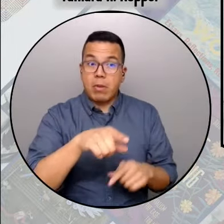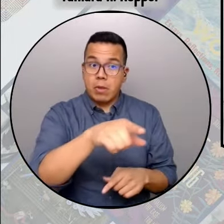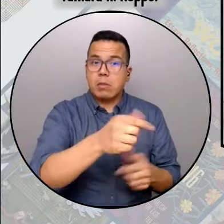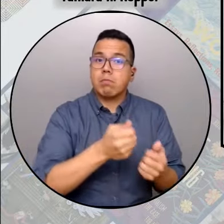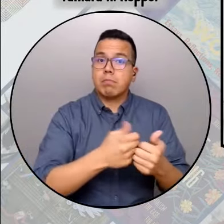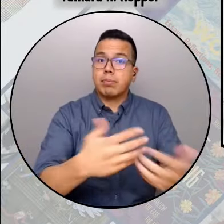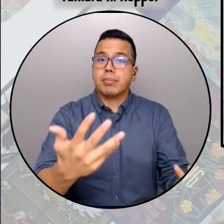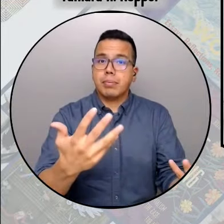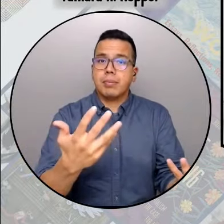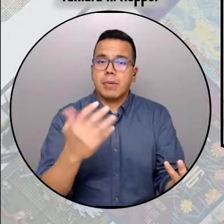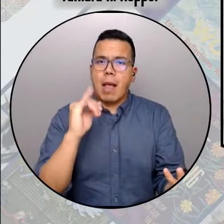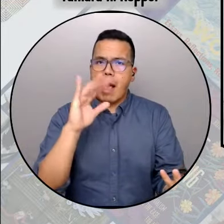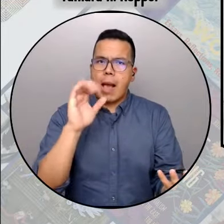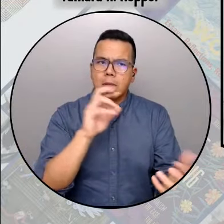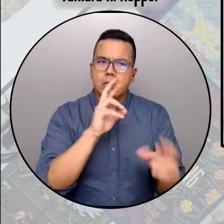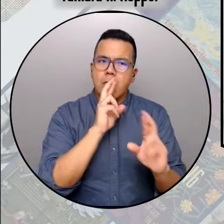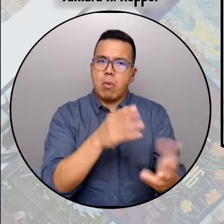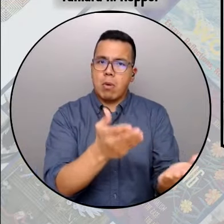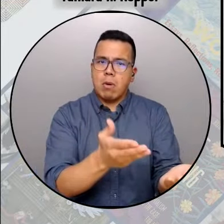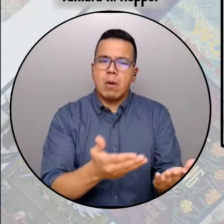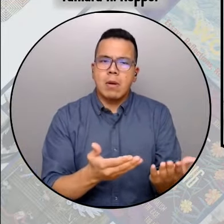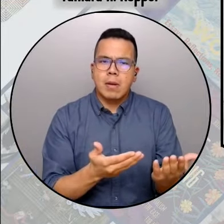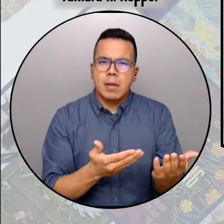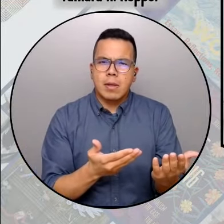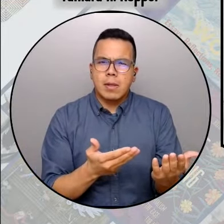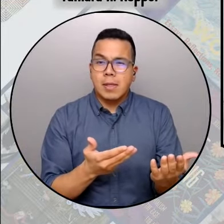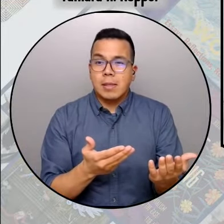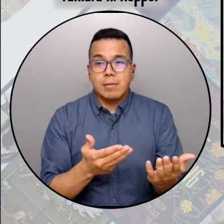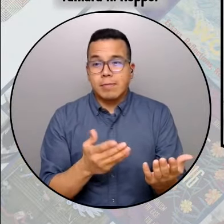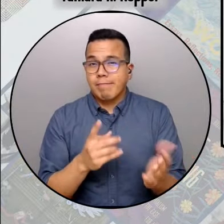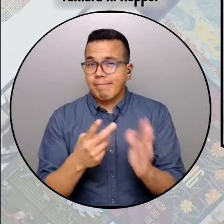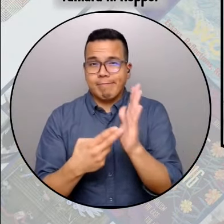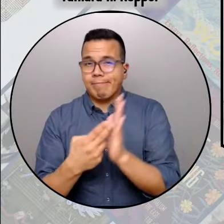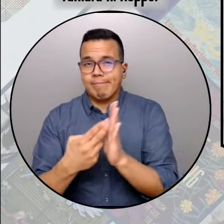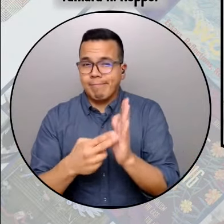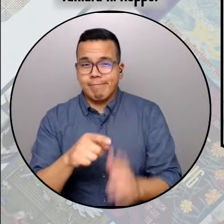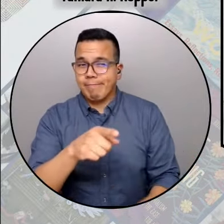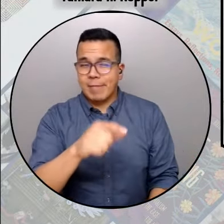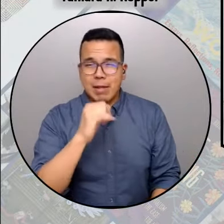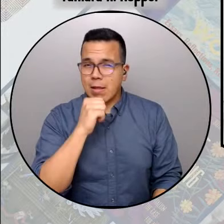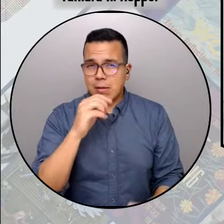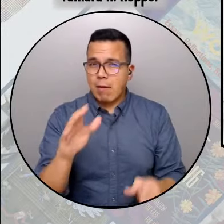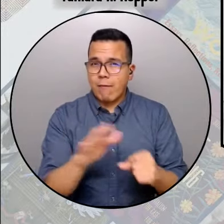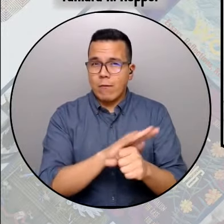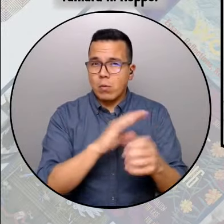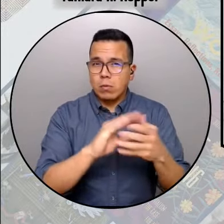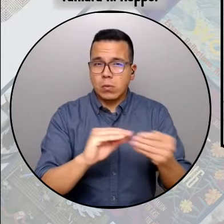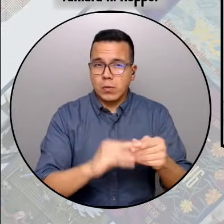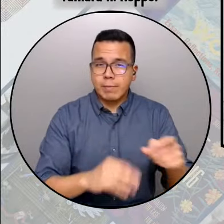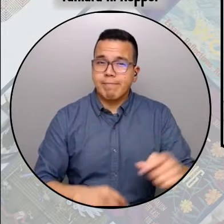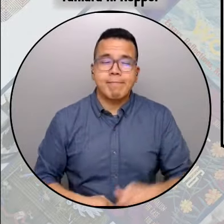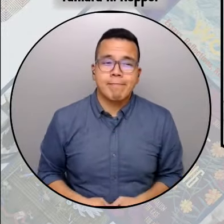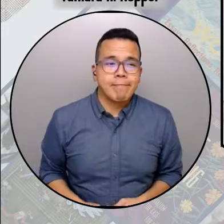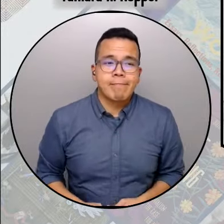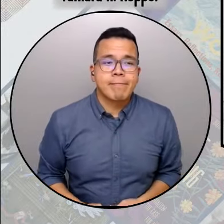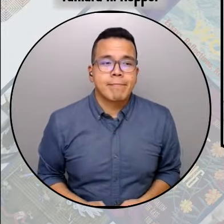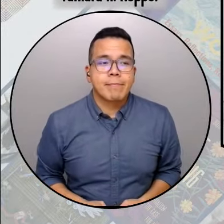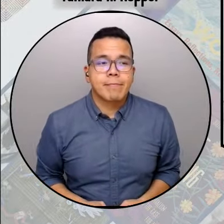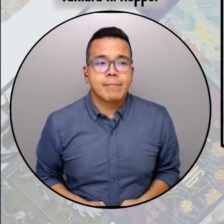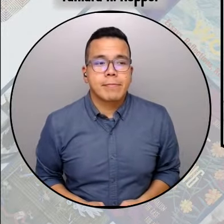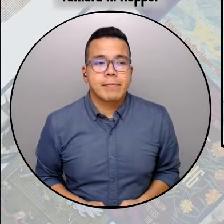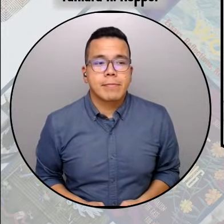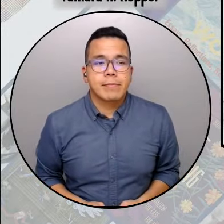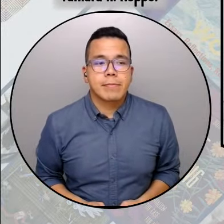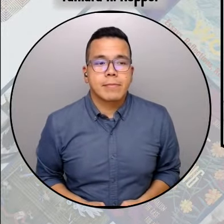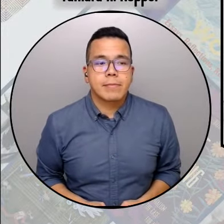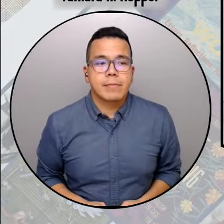ICE is making available on its website. But I would say this is not comprehensive, right? And again, you know, if you look at a